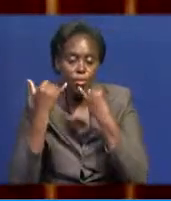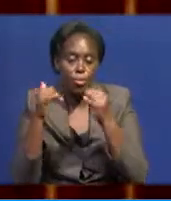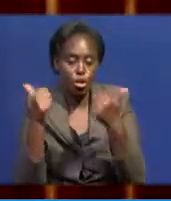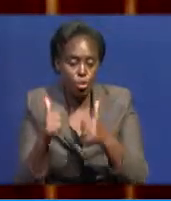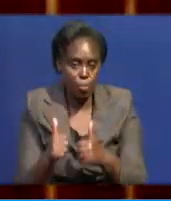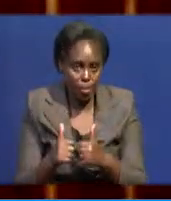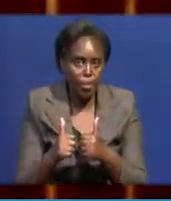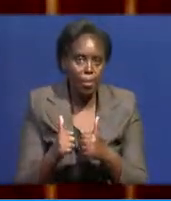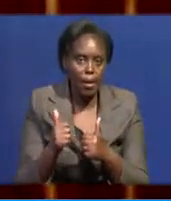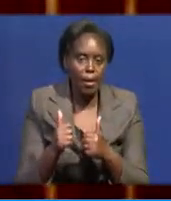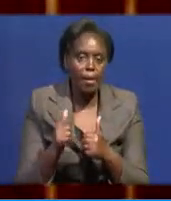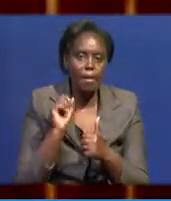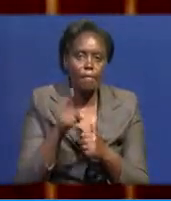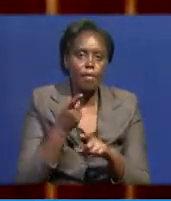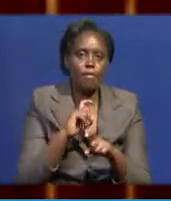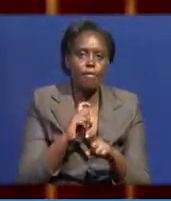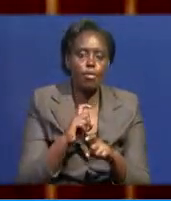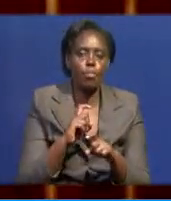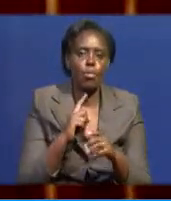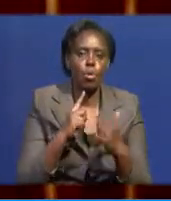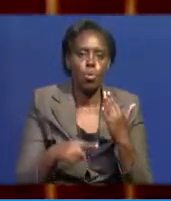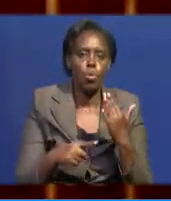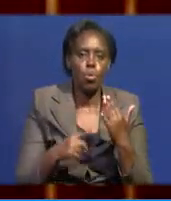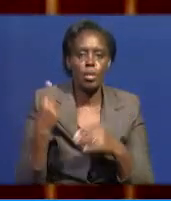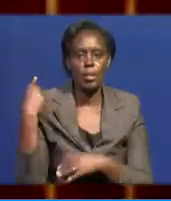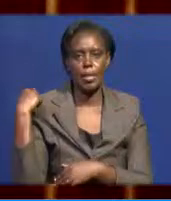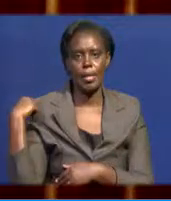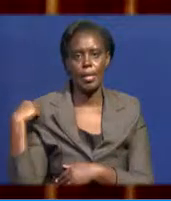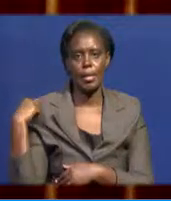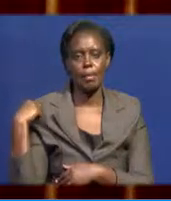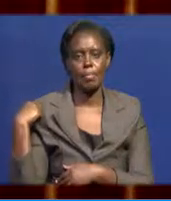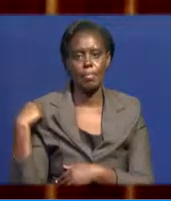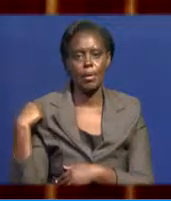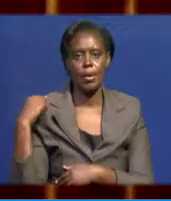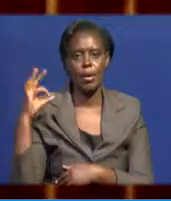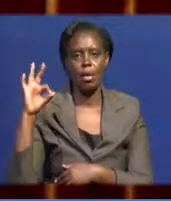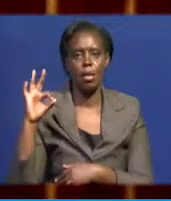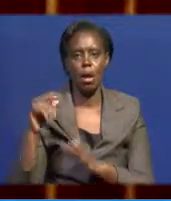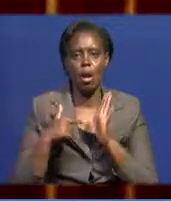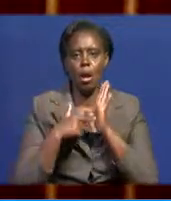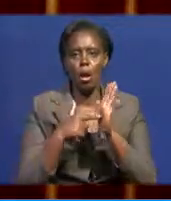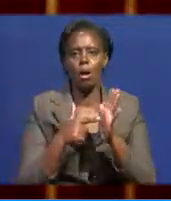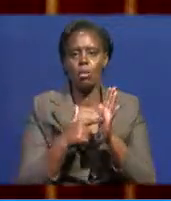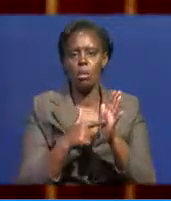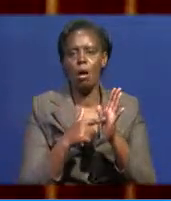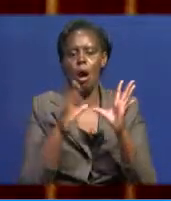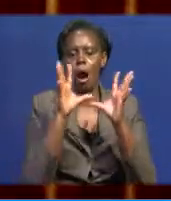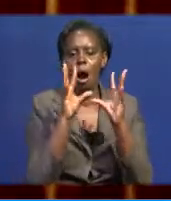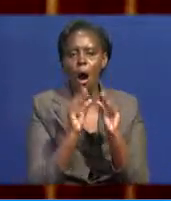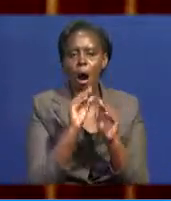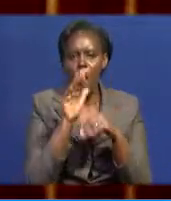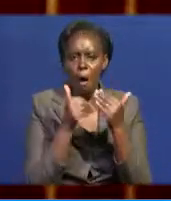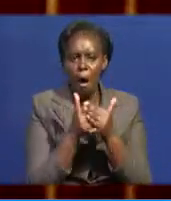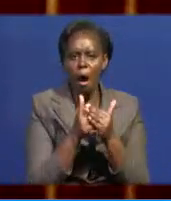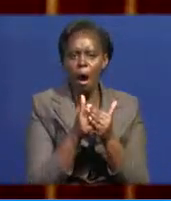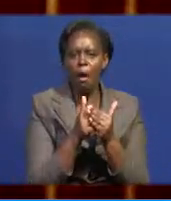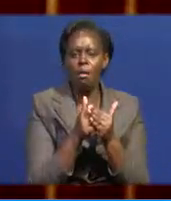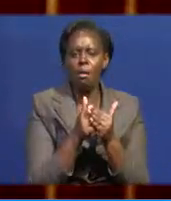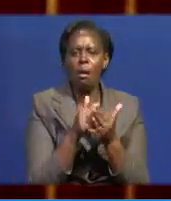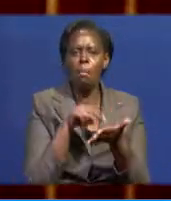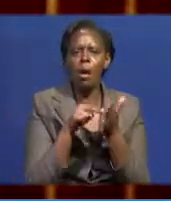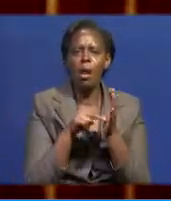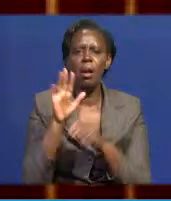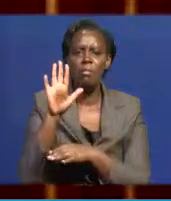it won't go very far from what number page 3 is showing there as the totals, with a reservation